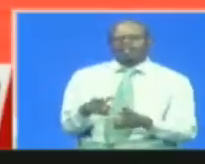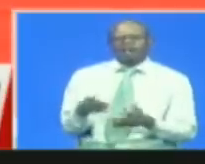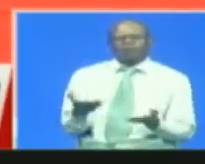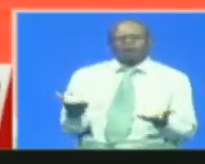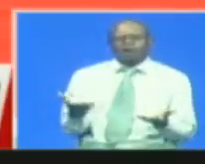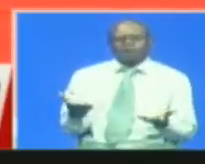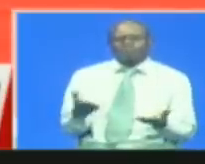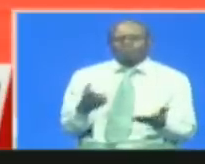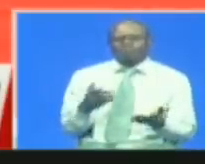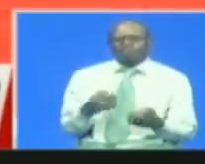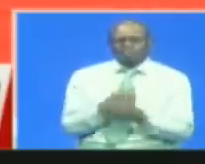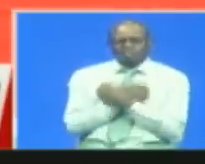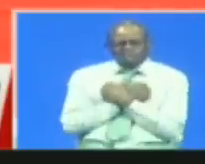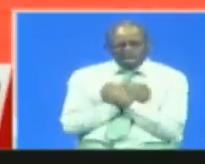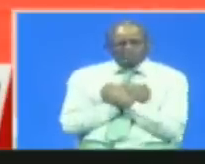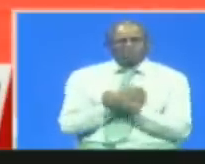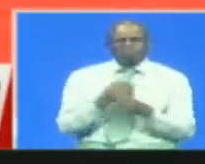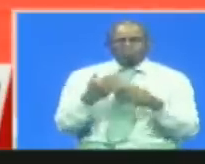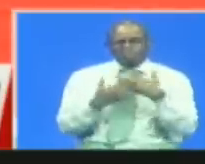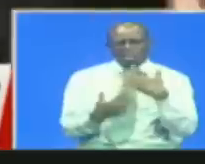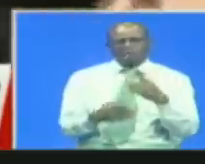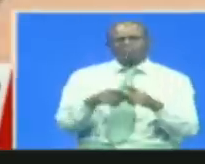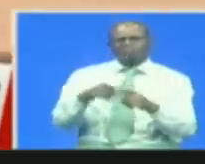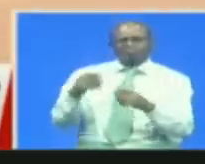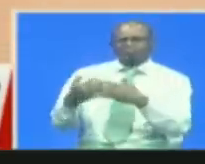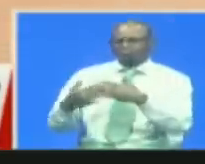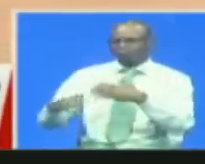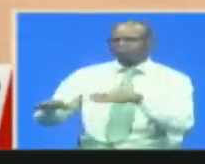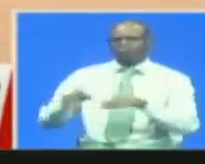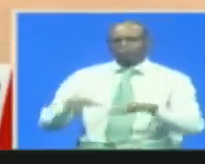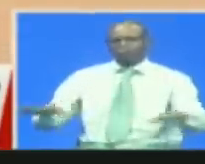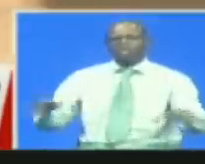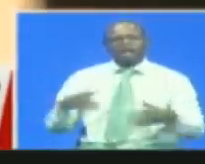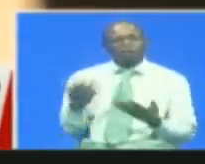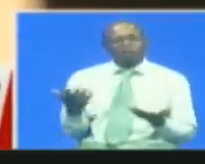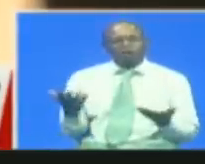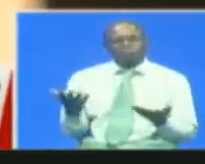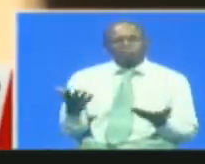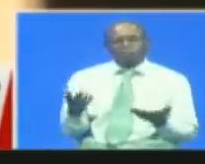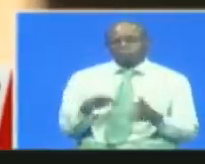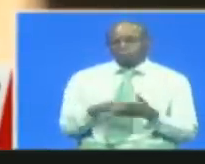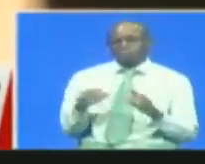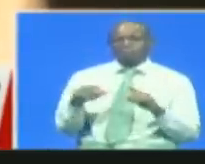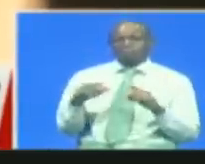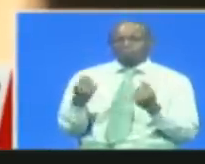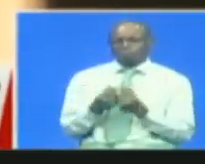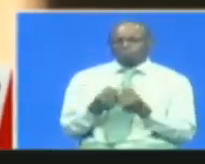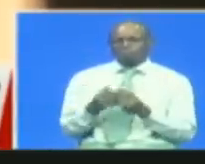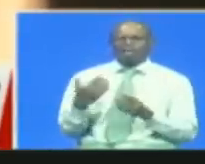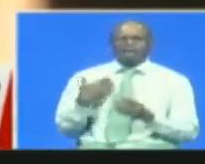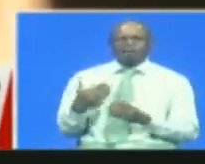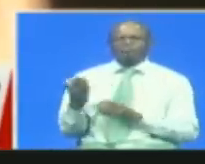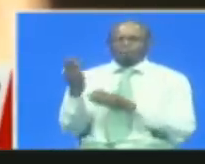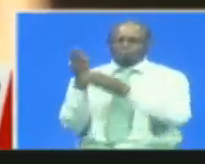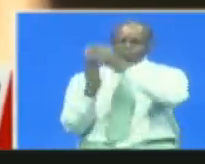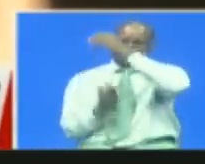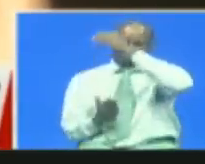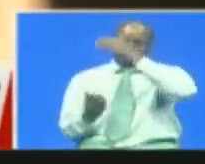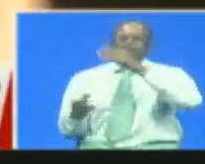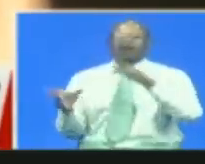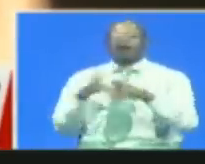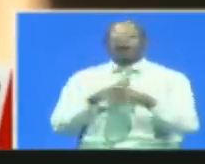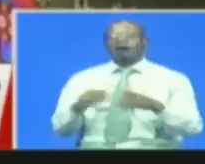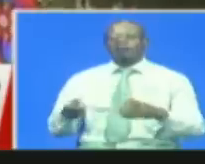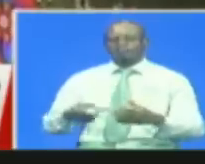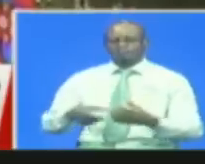wa damu ili uonyeshe nguvu zako za kisiasa? The gang is usually armed with machetes and metal bars.